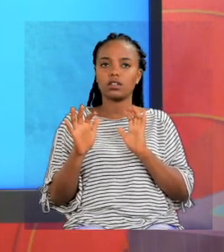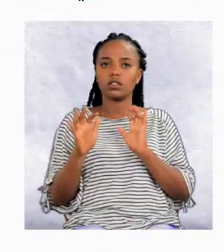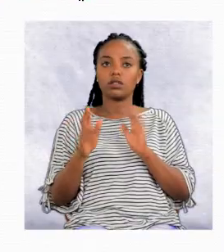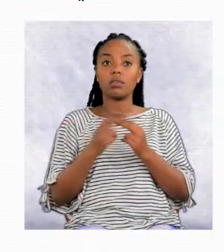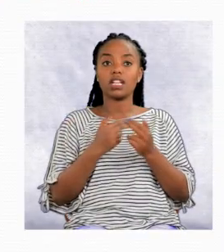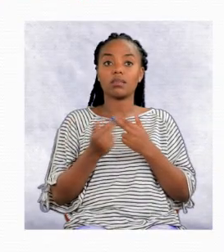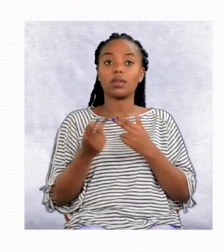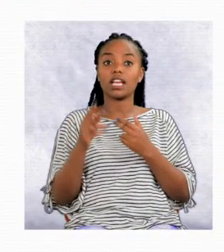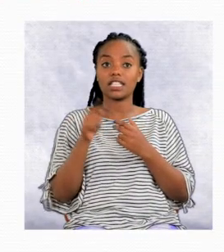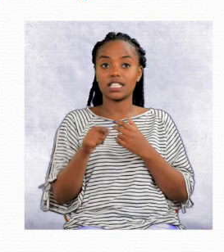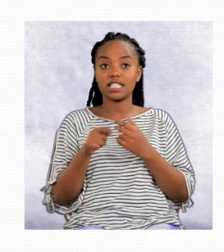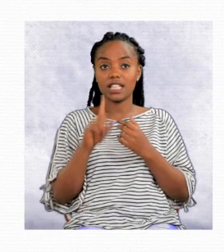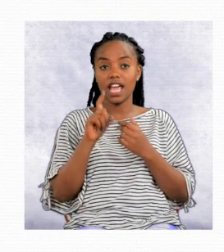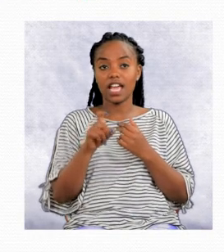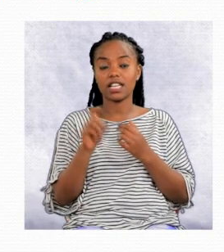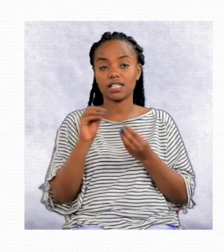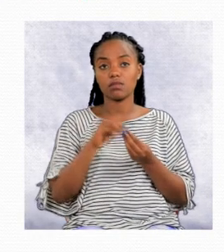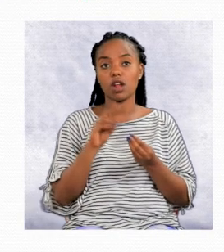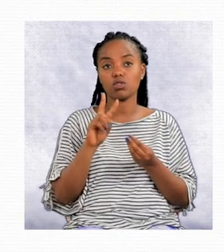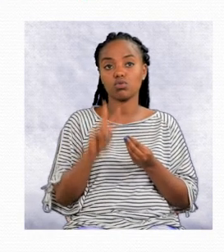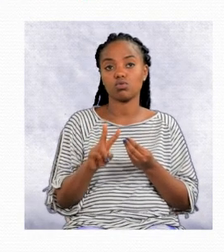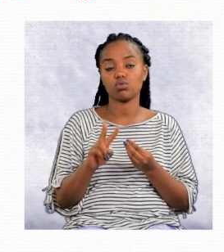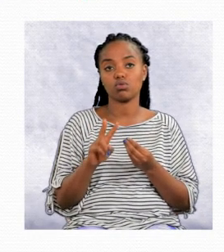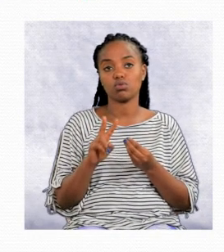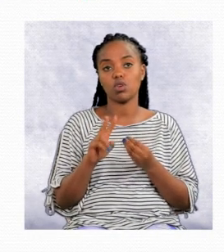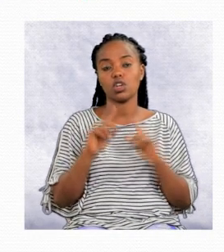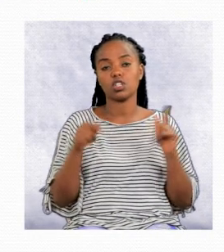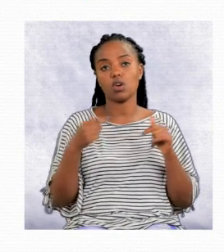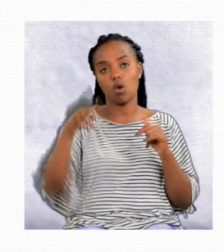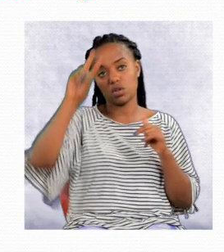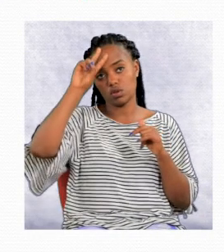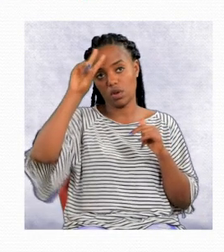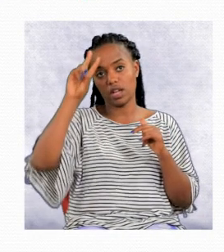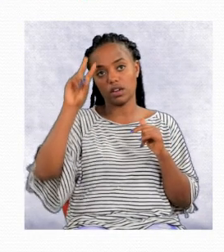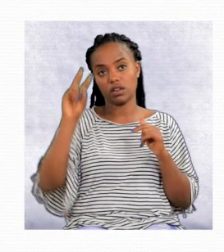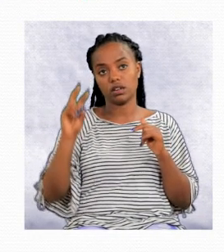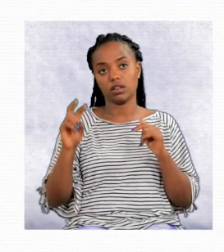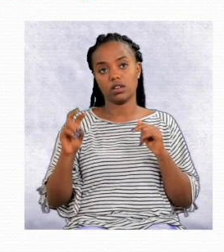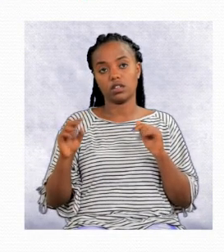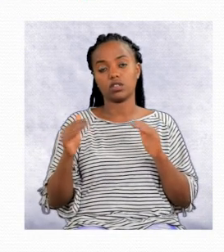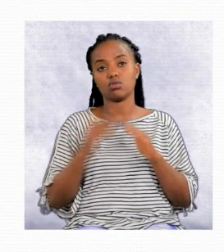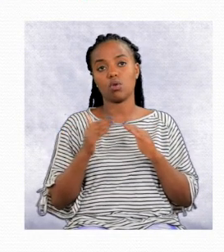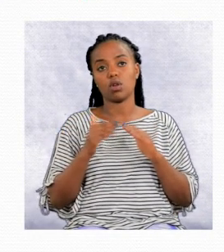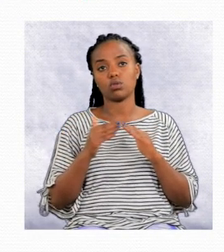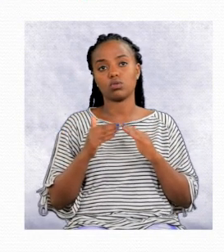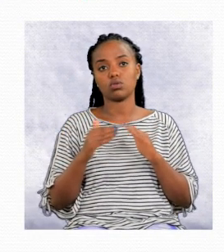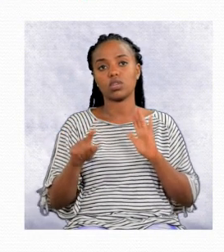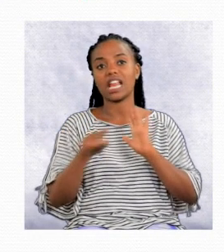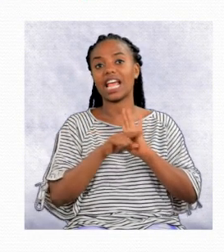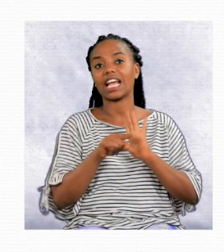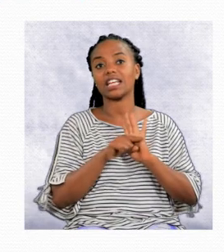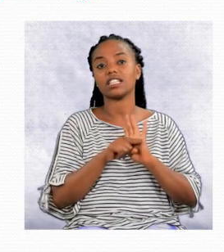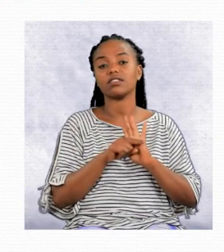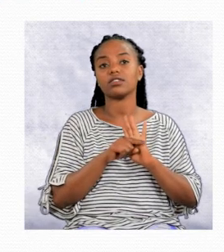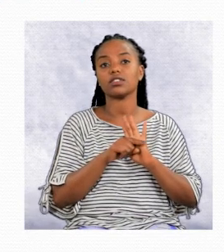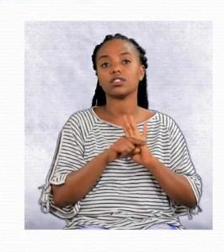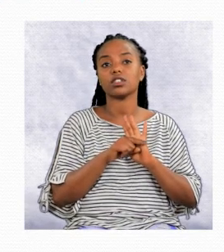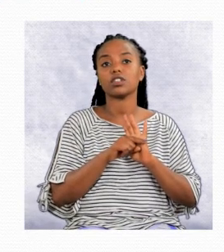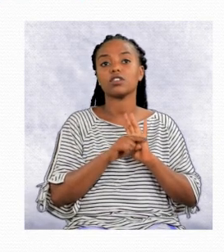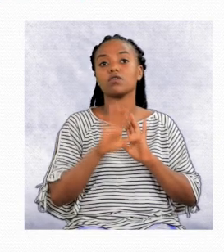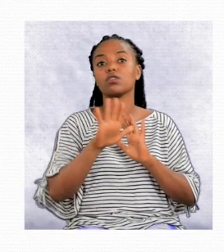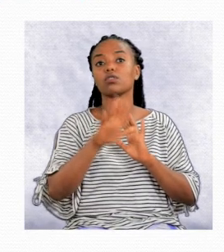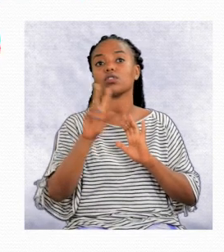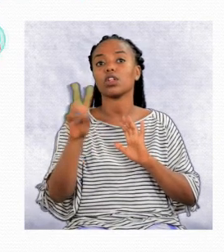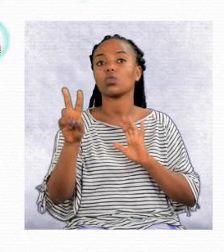multiplying this, you have this one, x plus 2 the whole squared is equal to negative